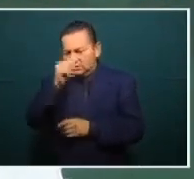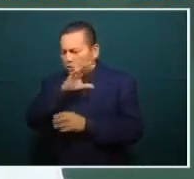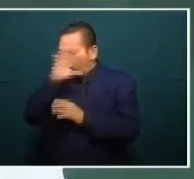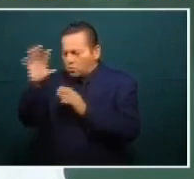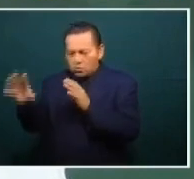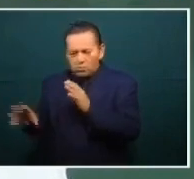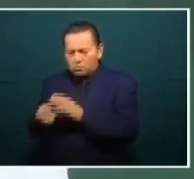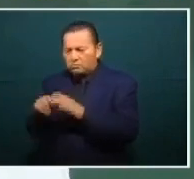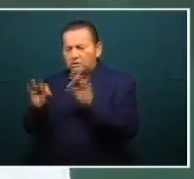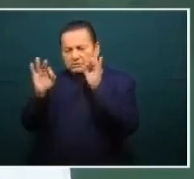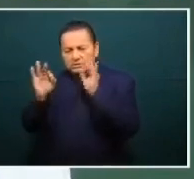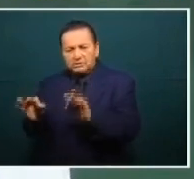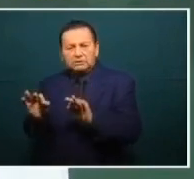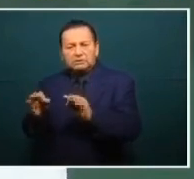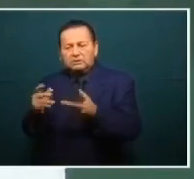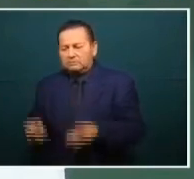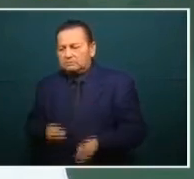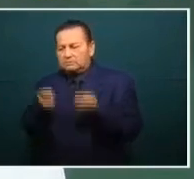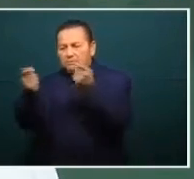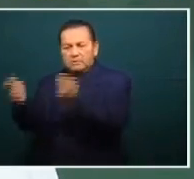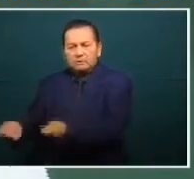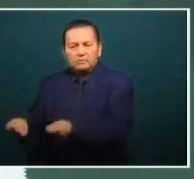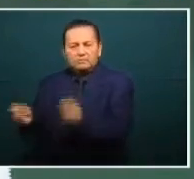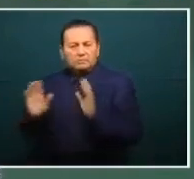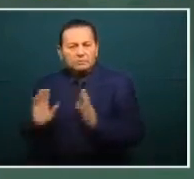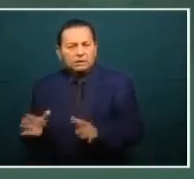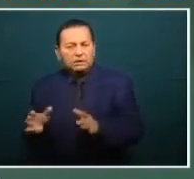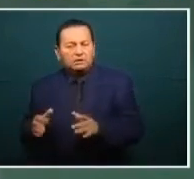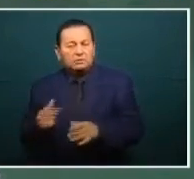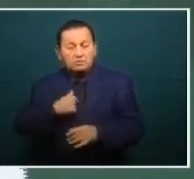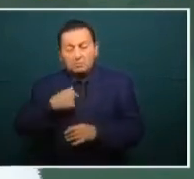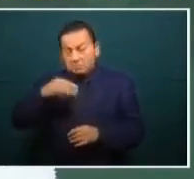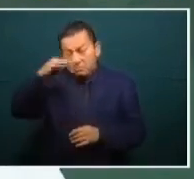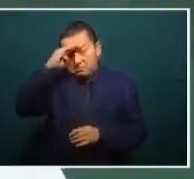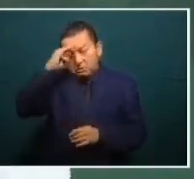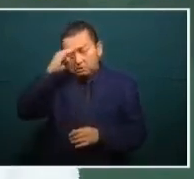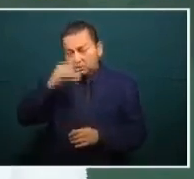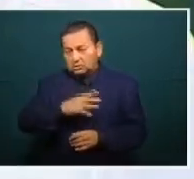all the information regarding the ratification of the treaty,